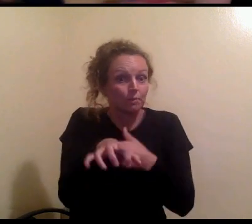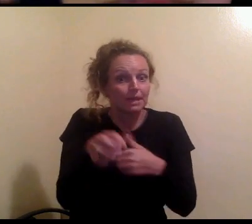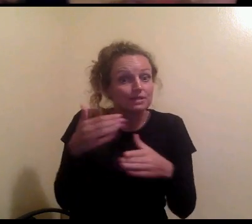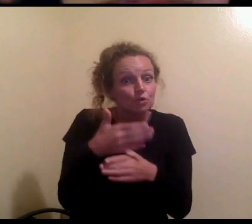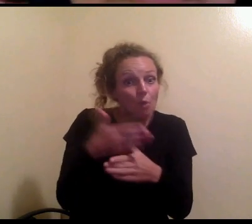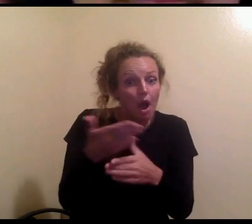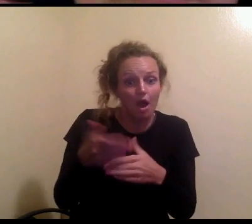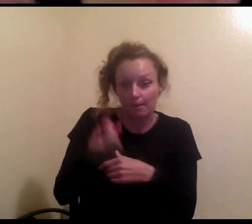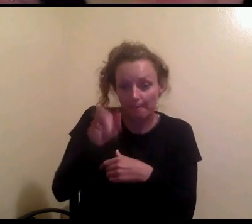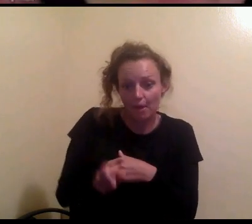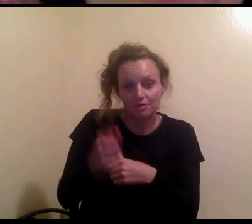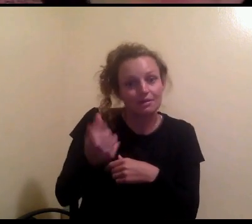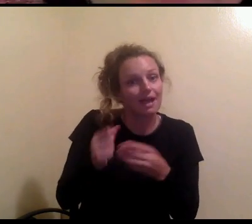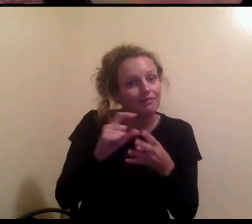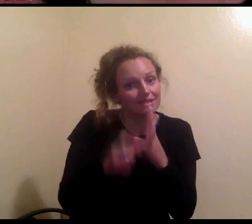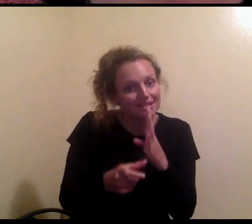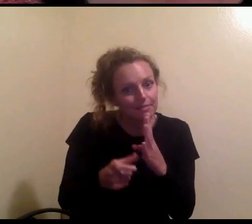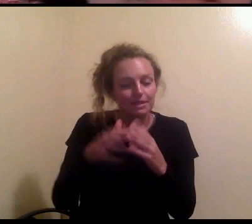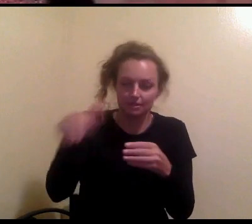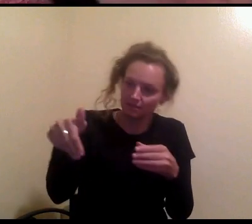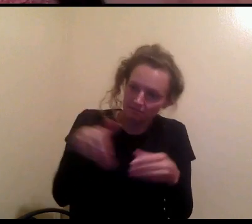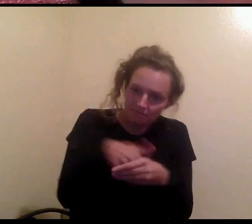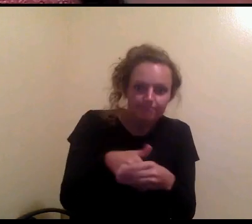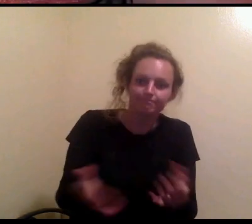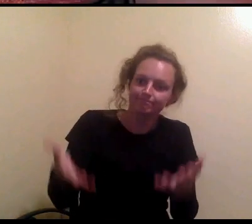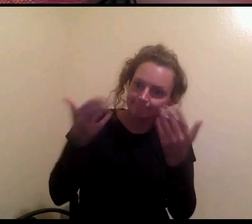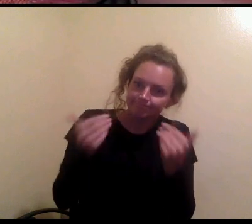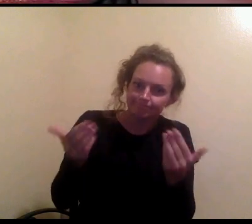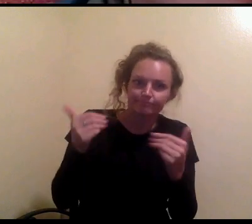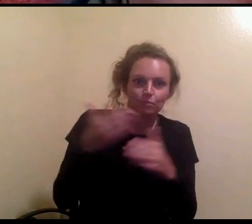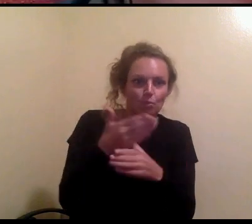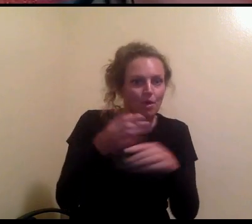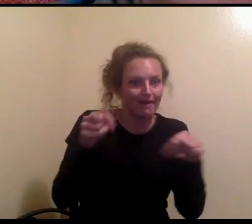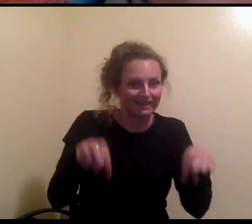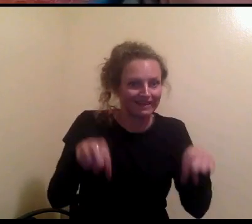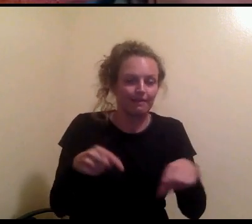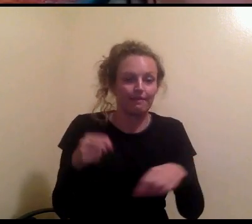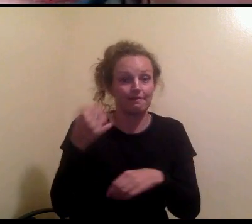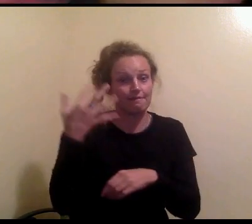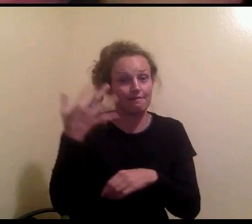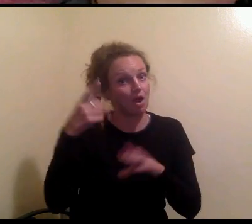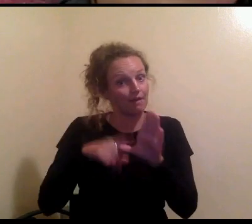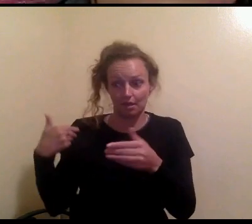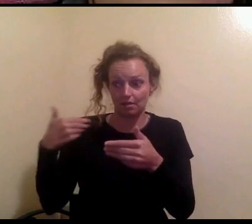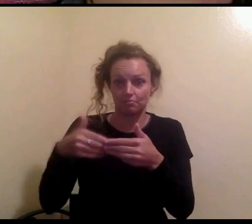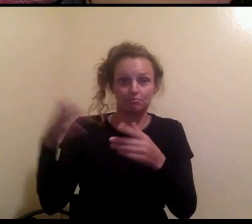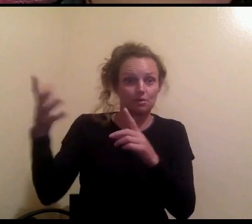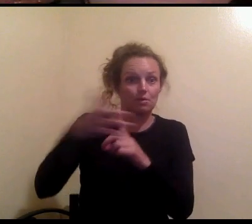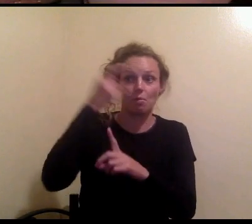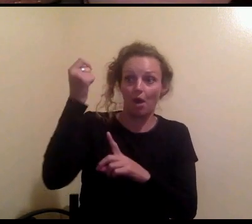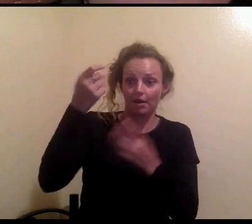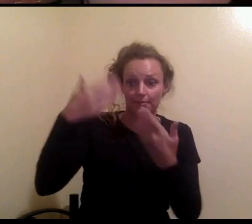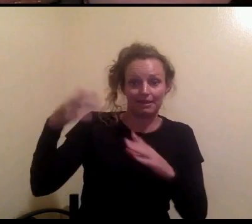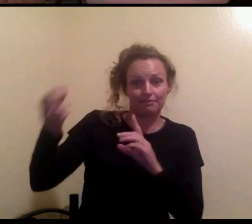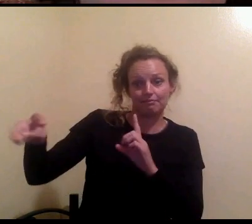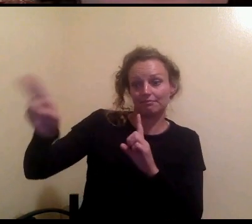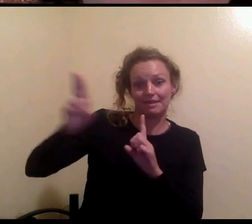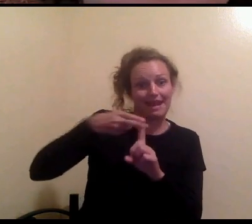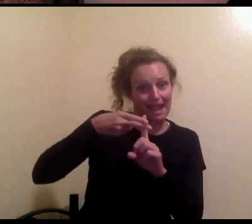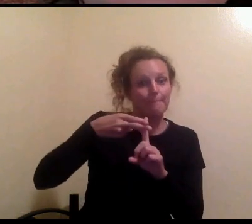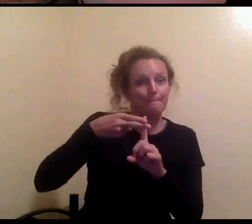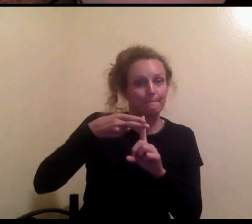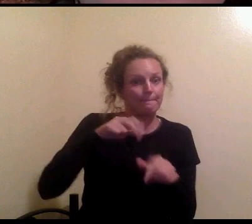the equality law, we have the European disability law, but they're not talking to each other. An airport could be